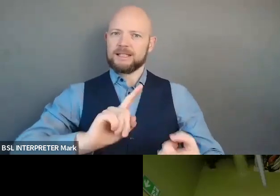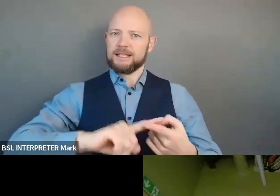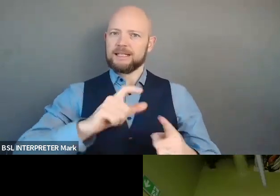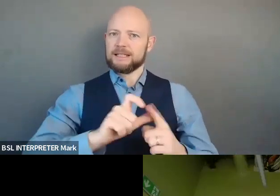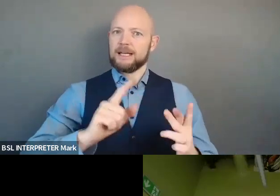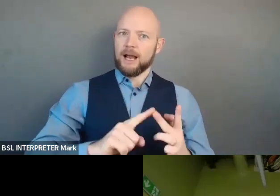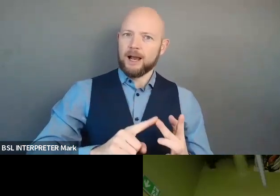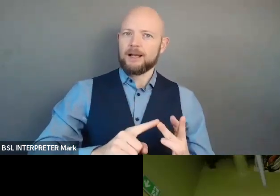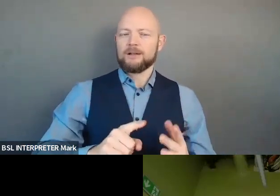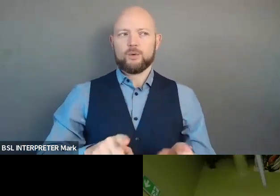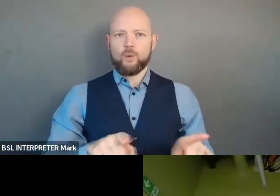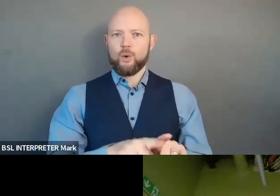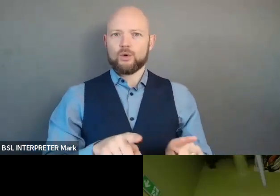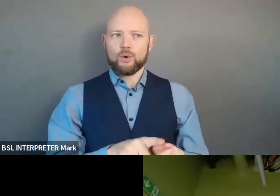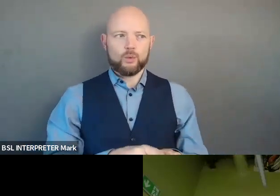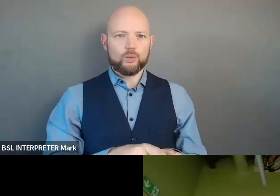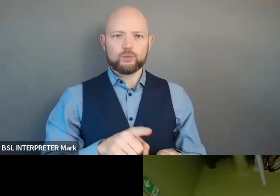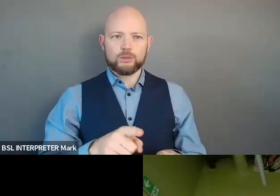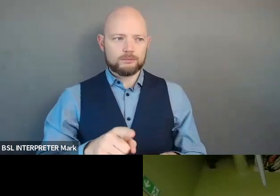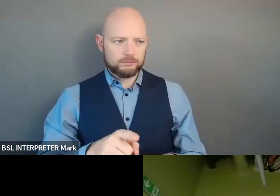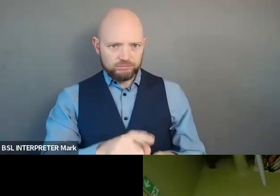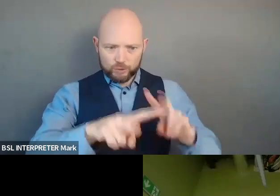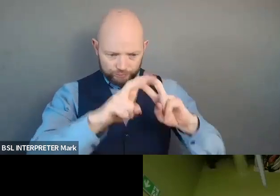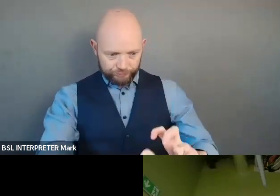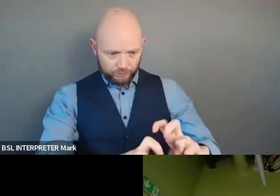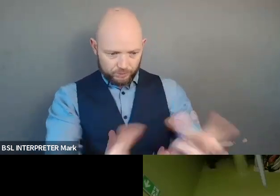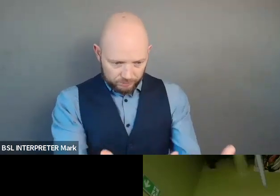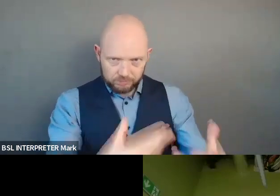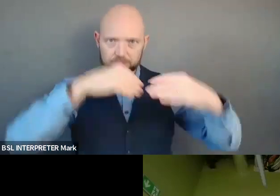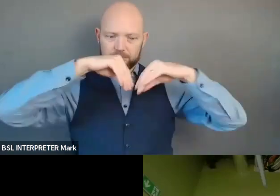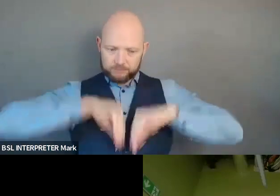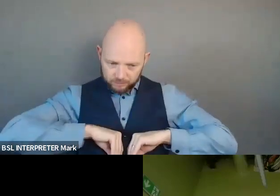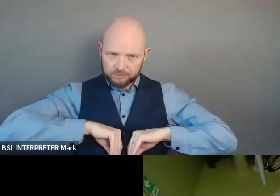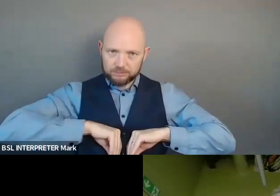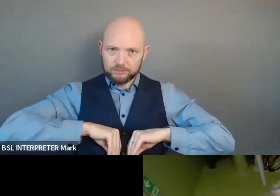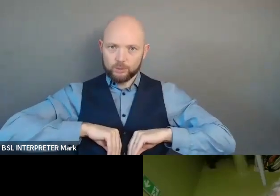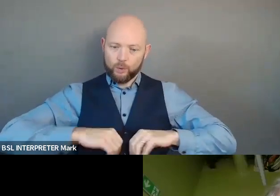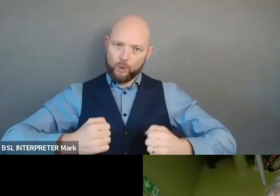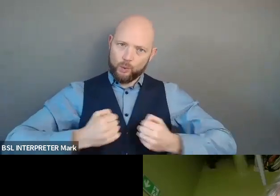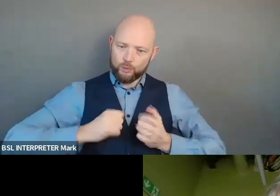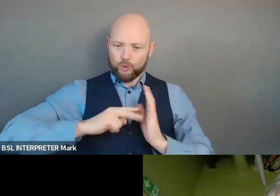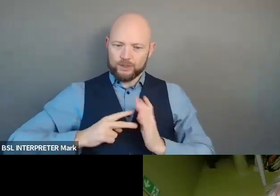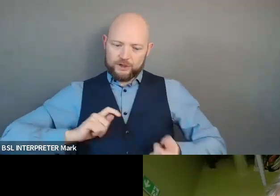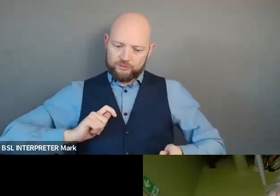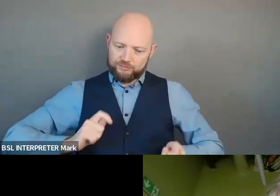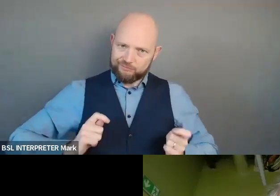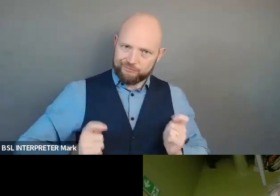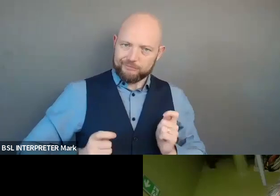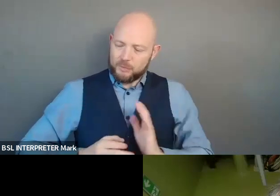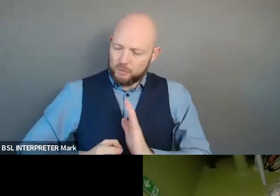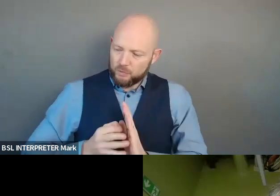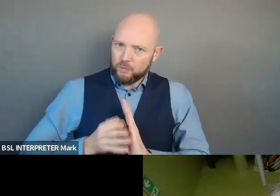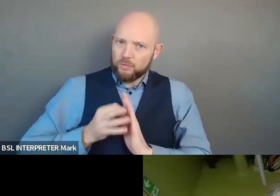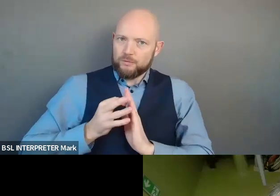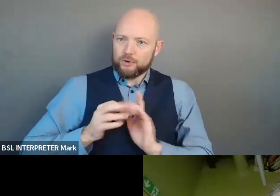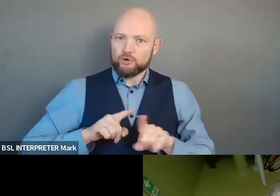but it's actually applying the findings and the evidence from the caucus back into its own organisation, into its own work, and seeing how we can